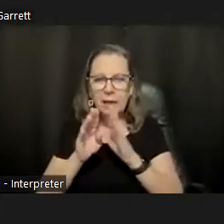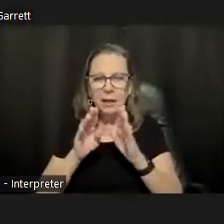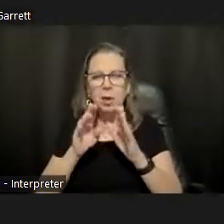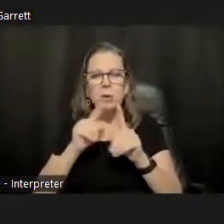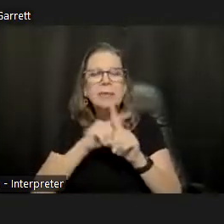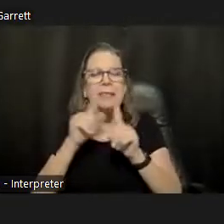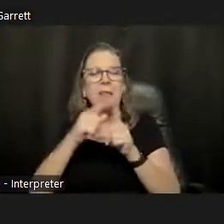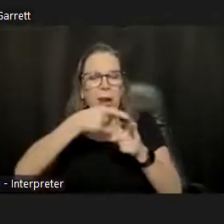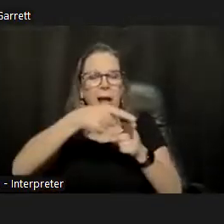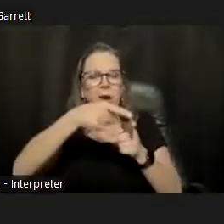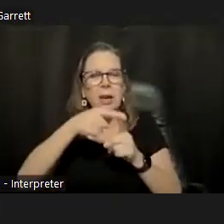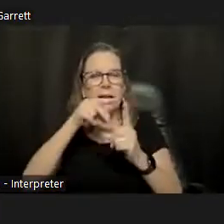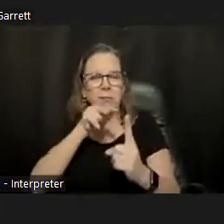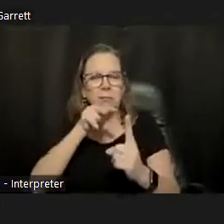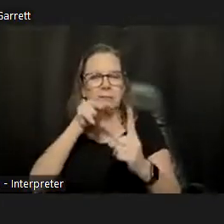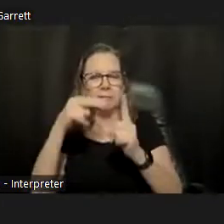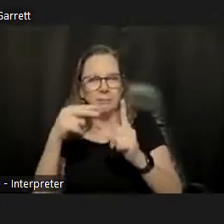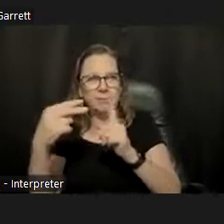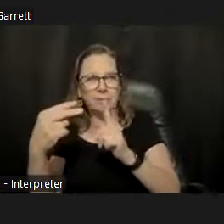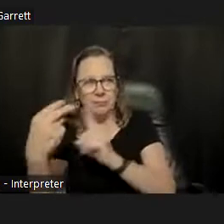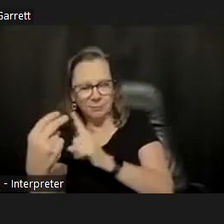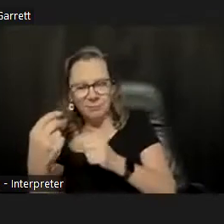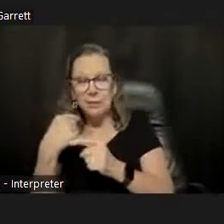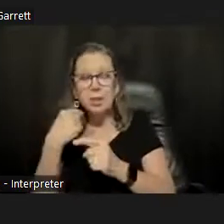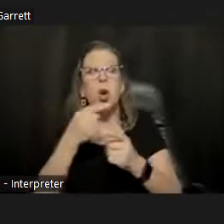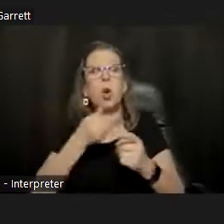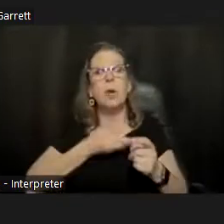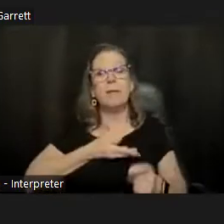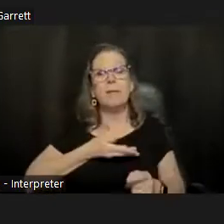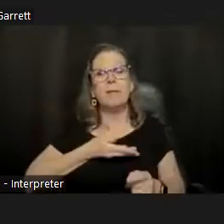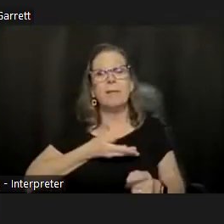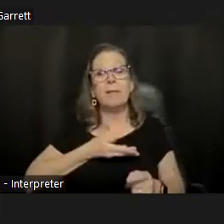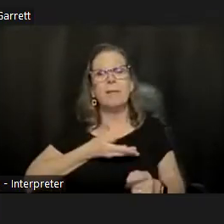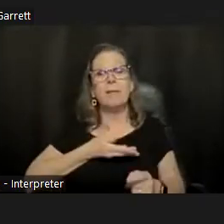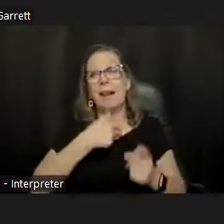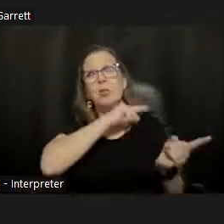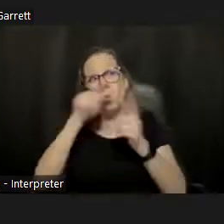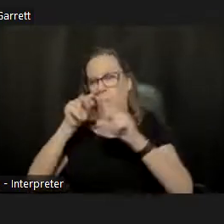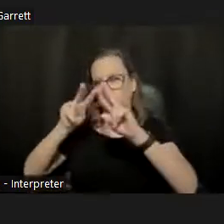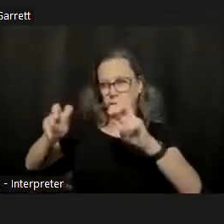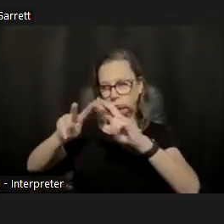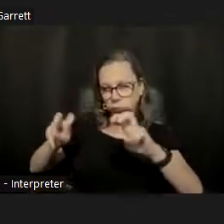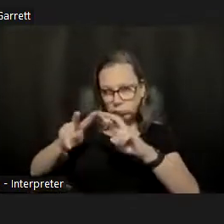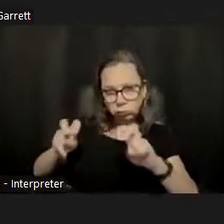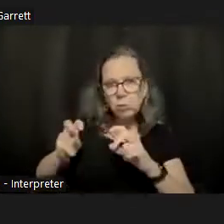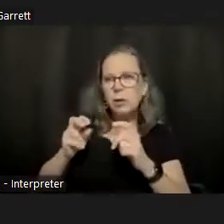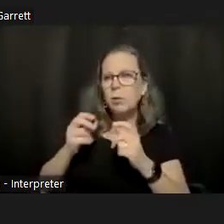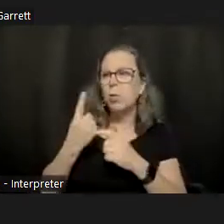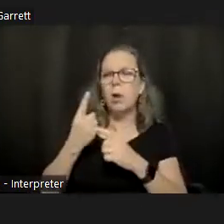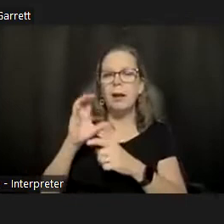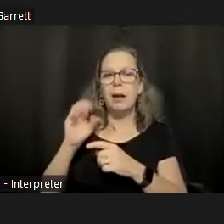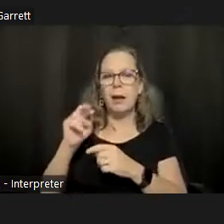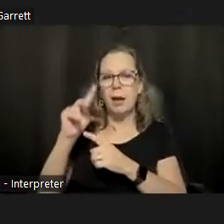those areas. And so we were invited to come and look at one of the recovery centers in one of